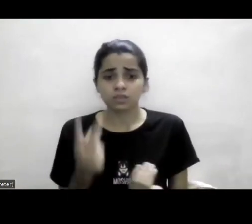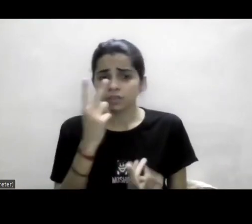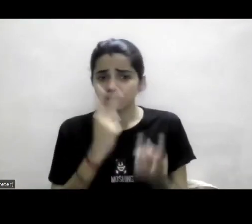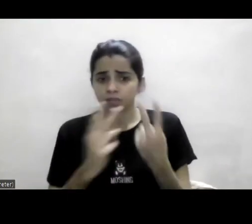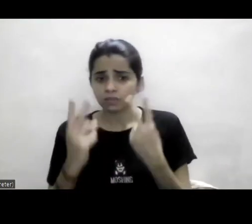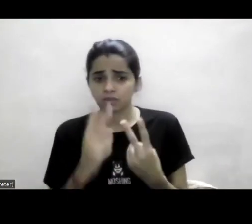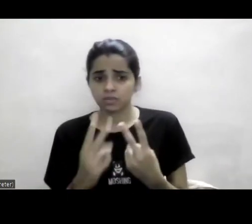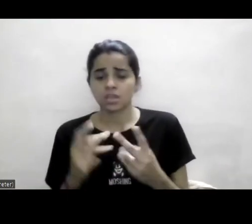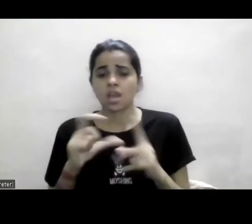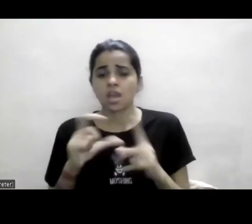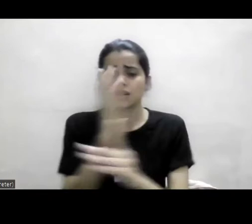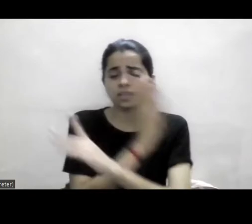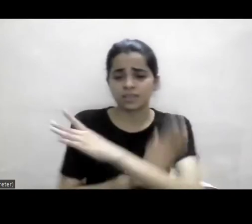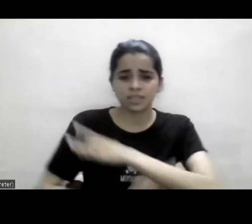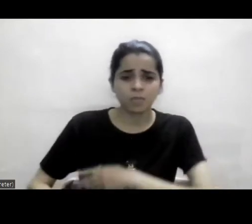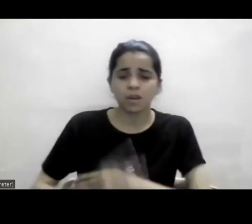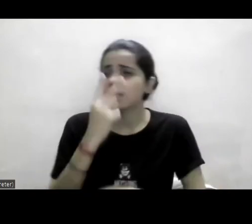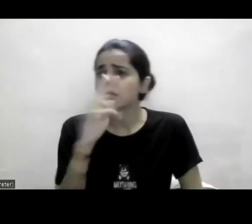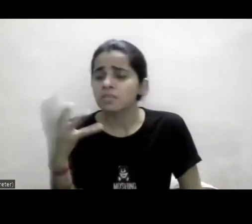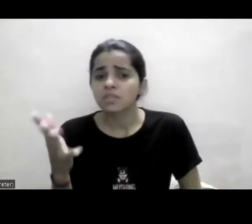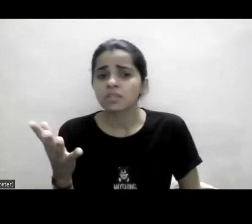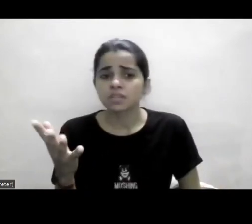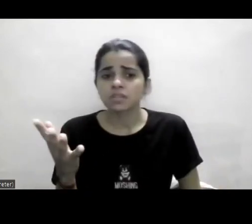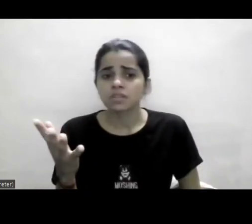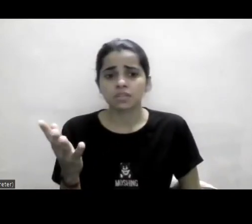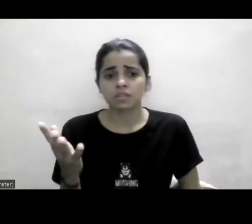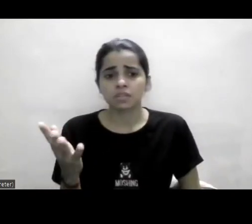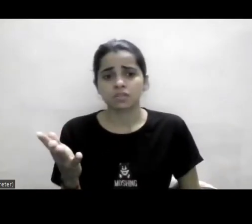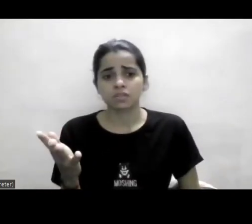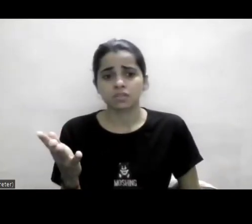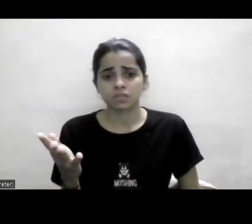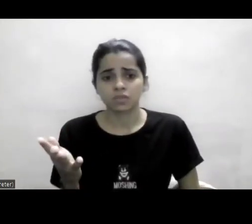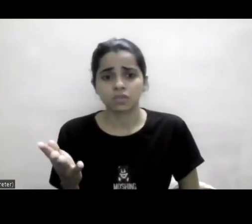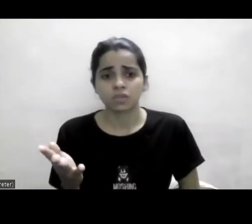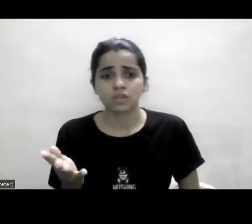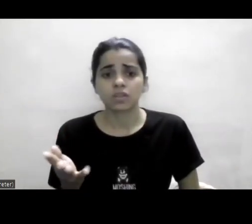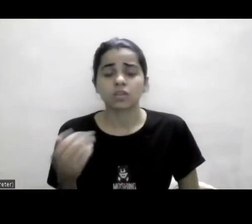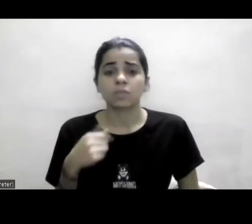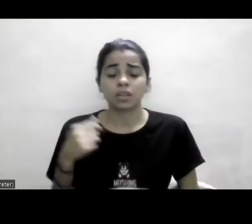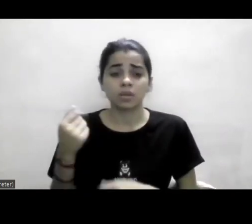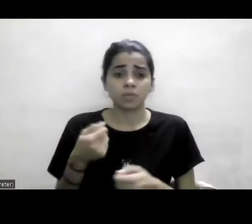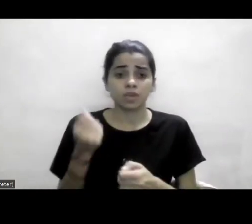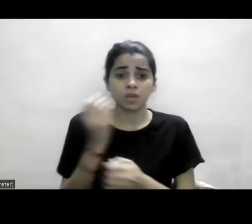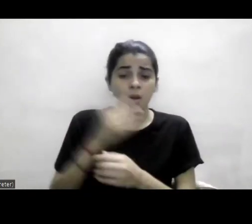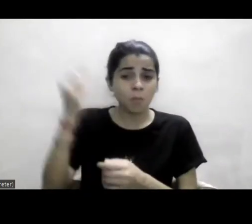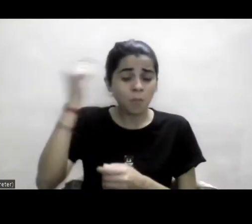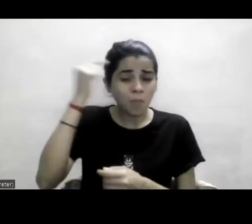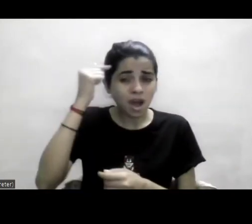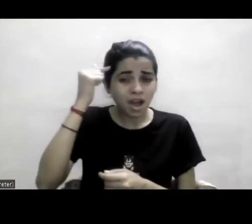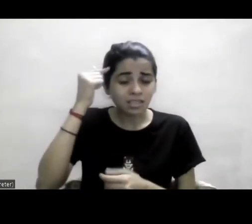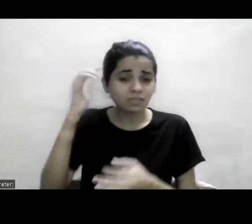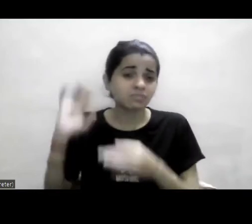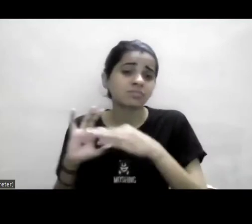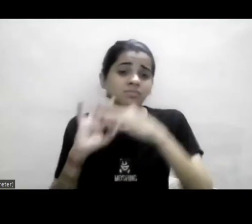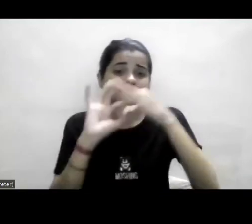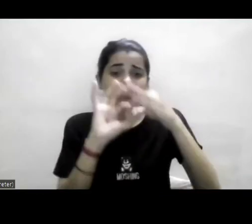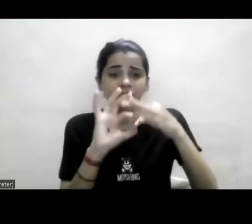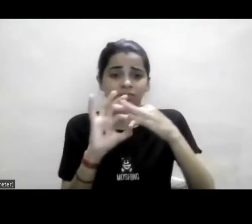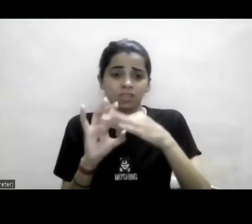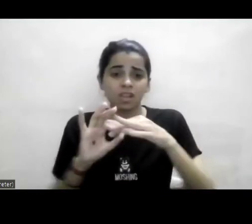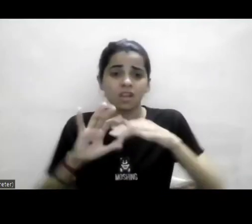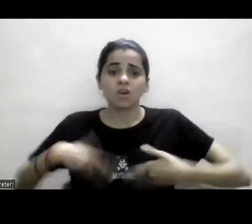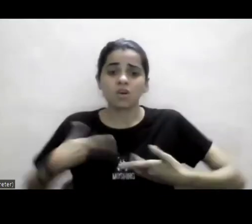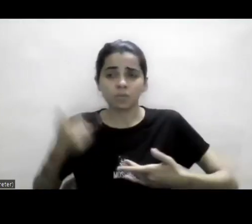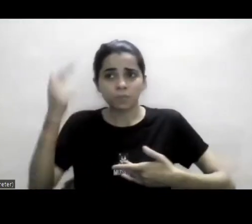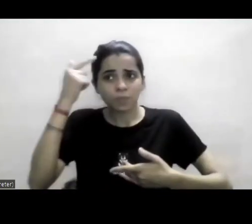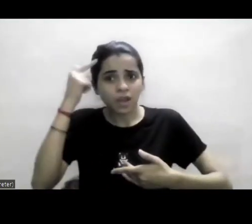invisible disabilities, we are basically looking at the neurodiversity of our minds and how our minds could